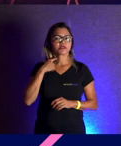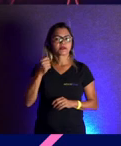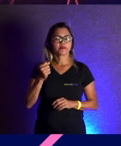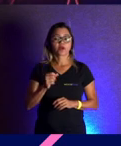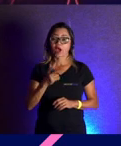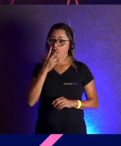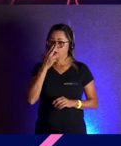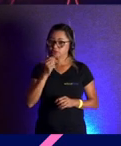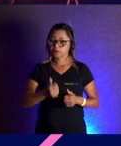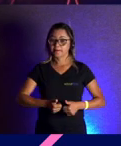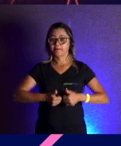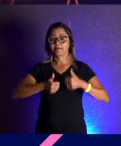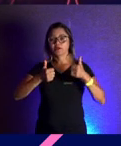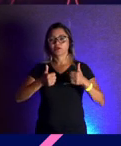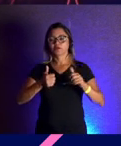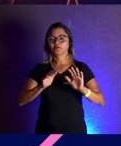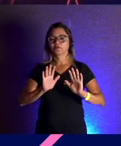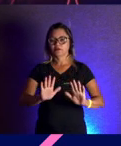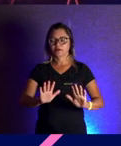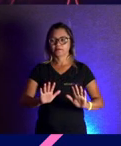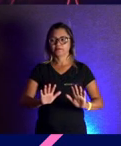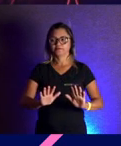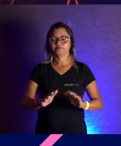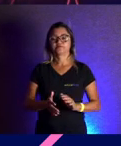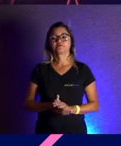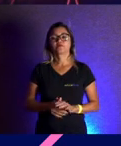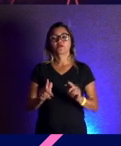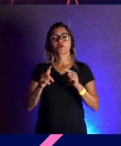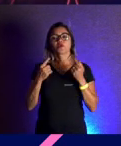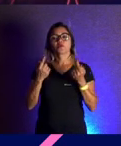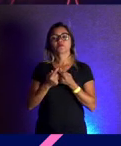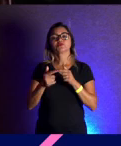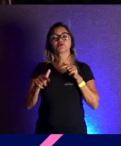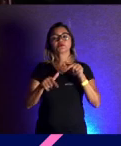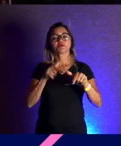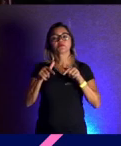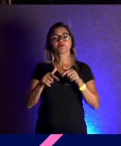Okay, well, the team only worked half as hard, and we had fewer than half the